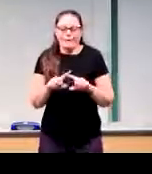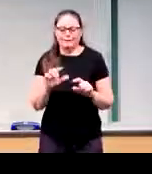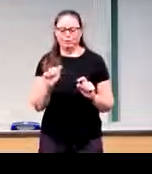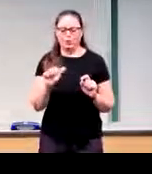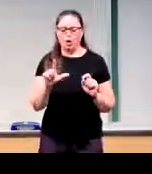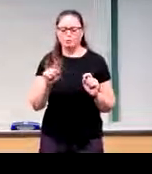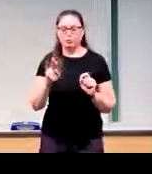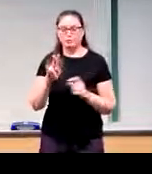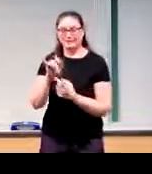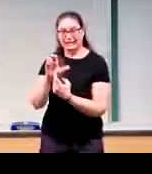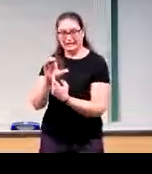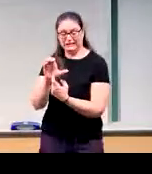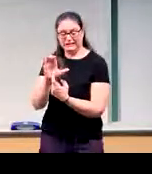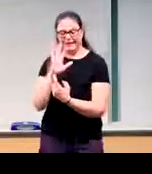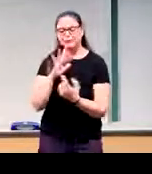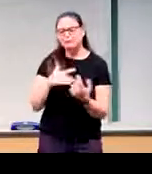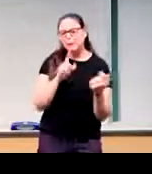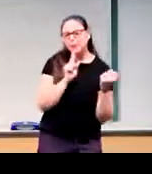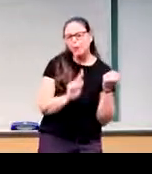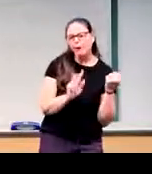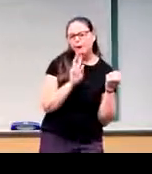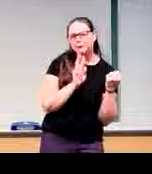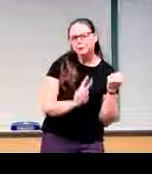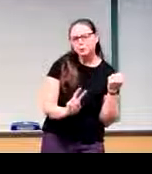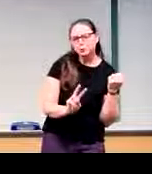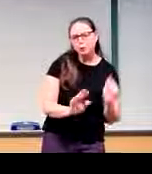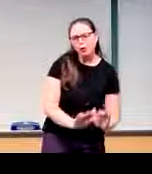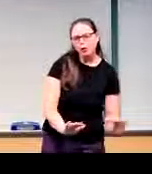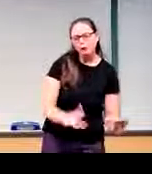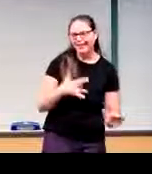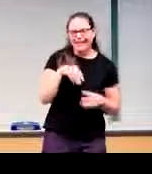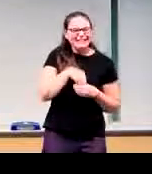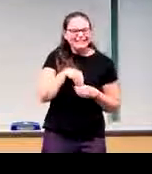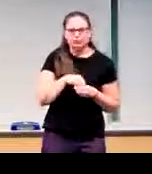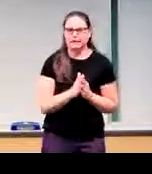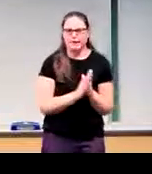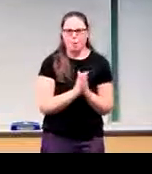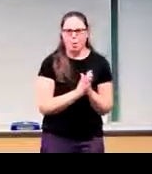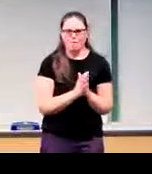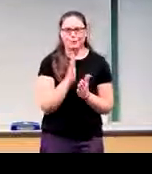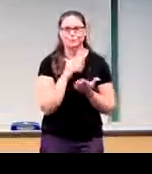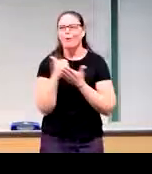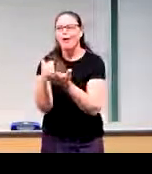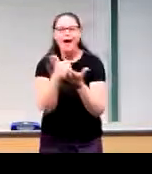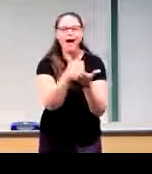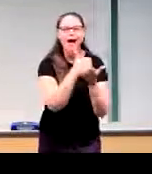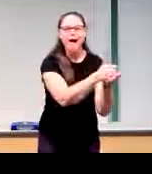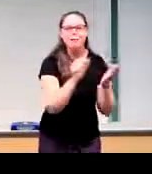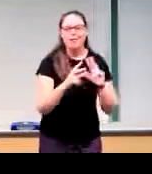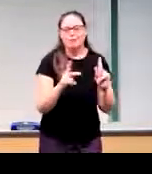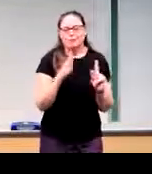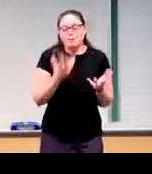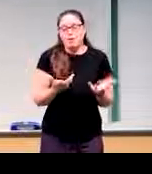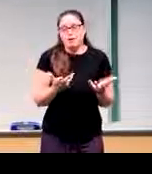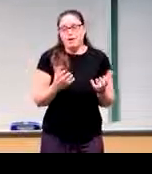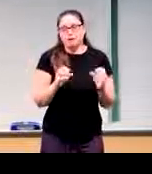children. 1- and 2-year-old toddlers have been found to be intrinsically motivated to help other people almost